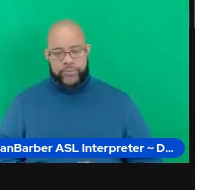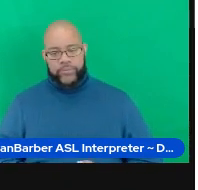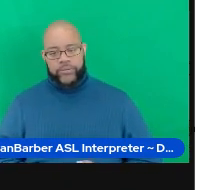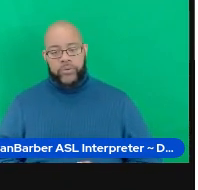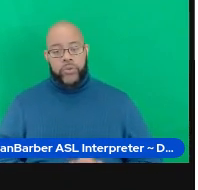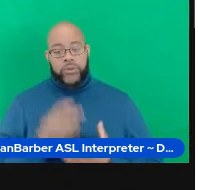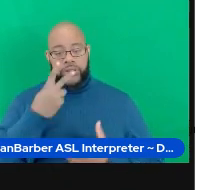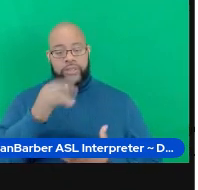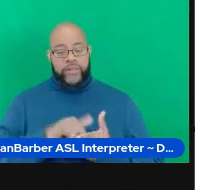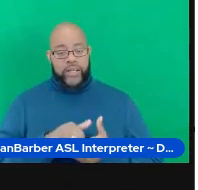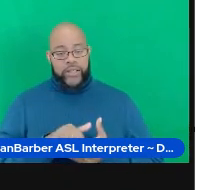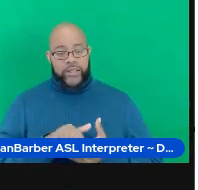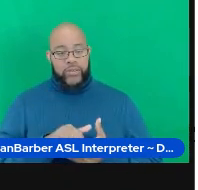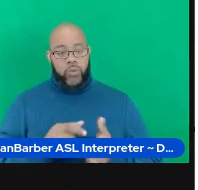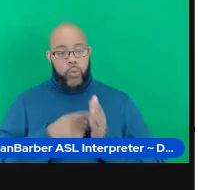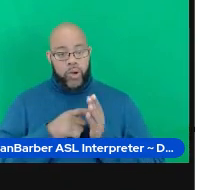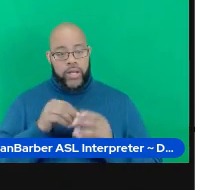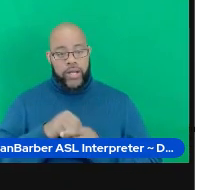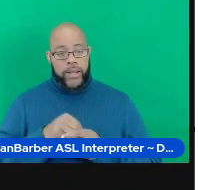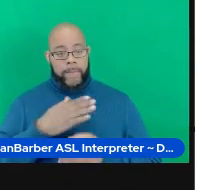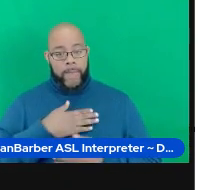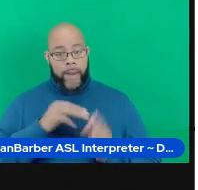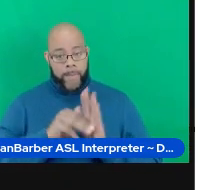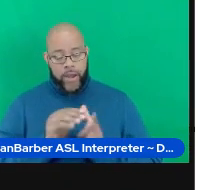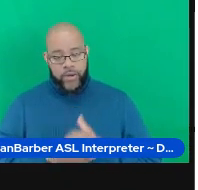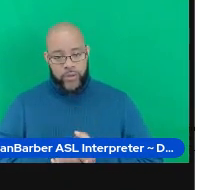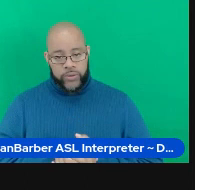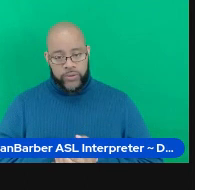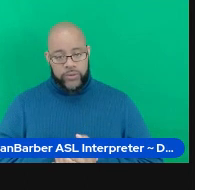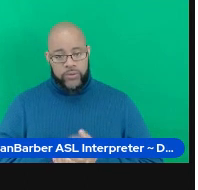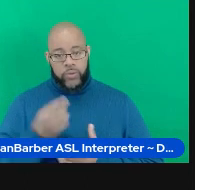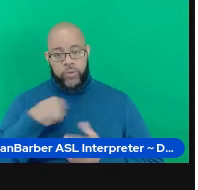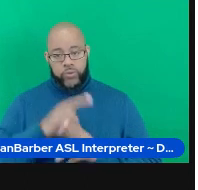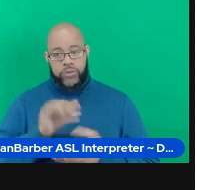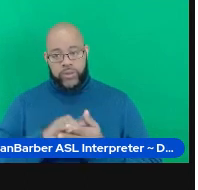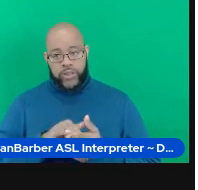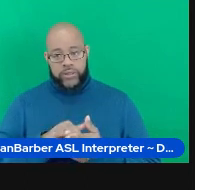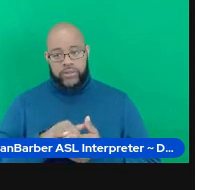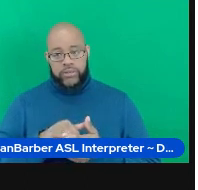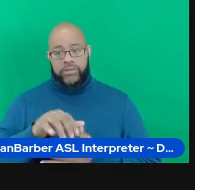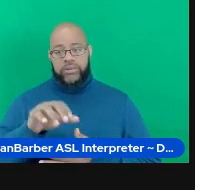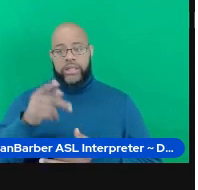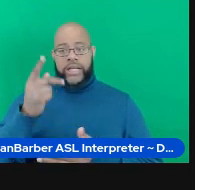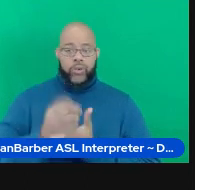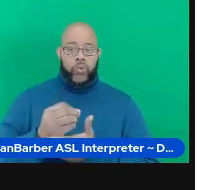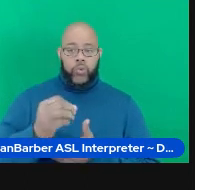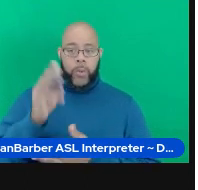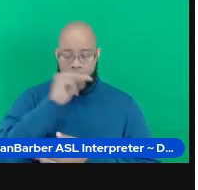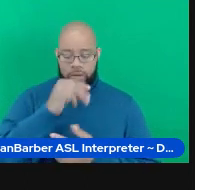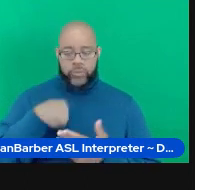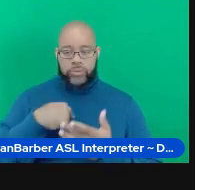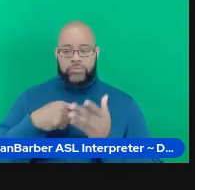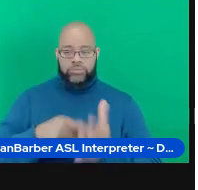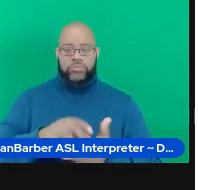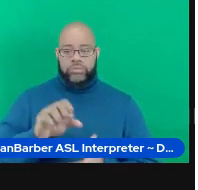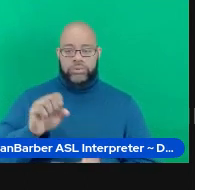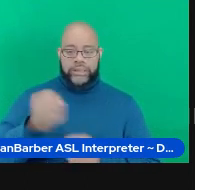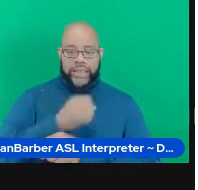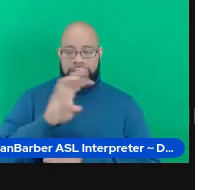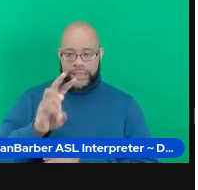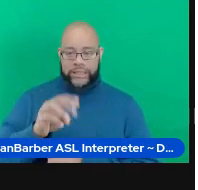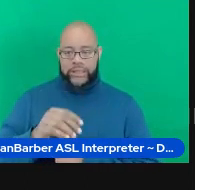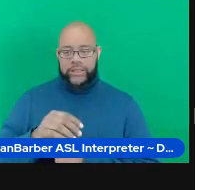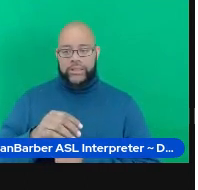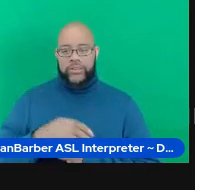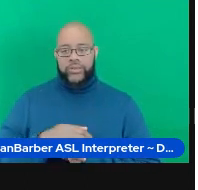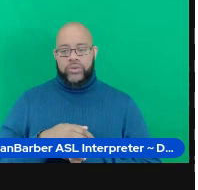if STAT6 is required in my model. And so we used these STAT6 knockout mice where we infected STAT6 knockout mice or wild-type mice